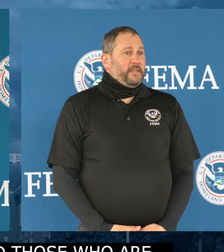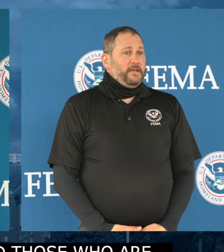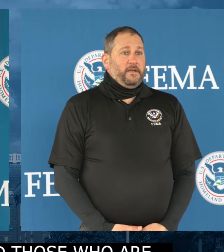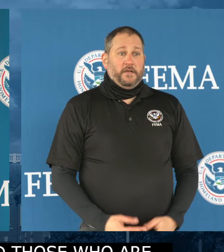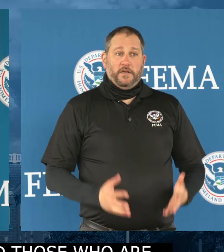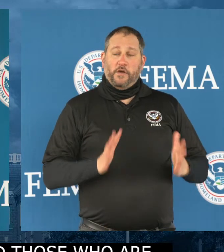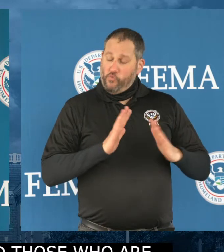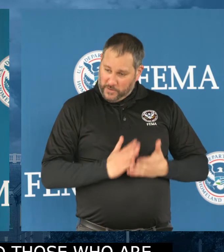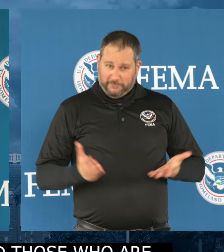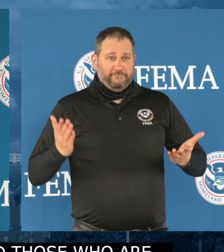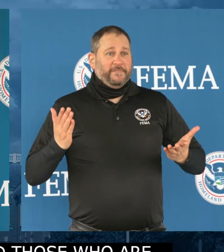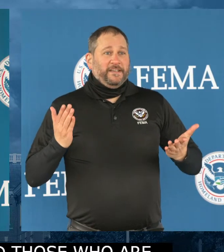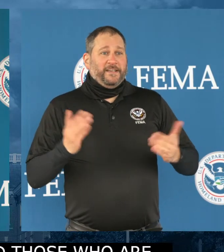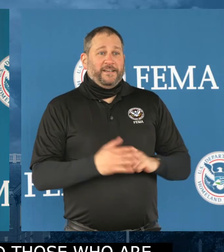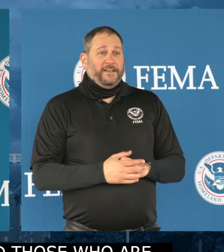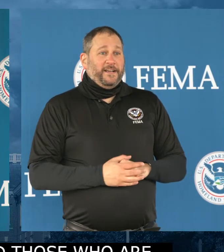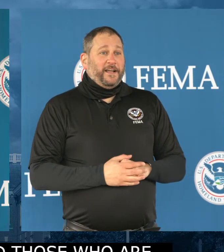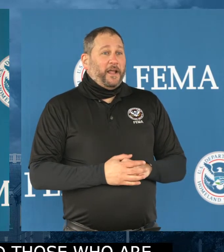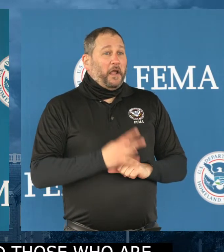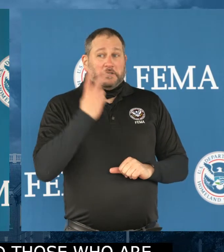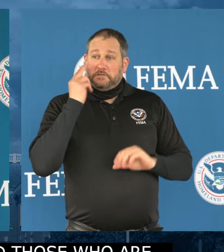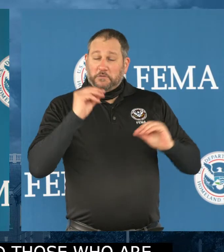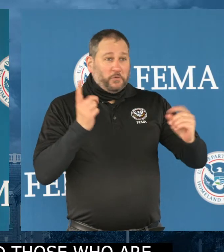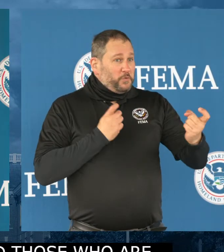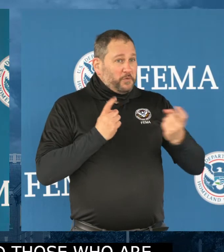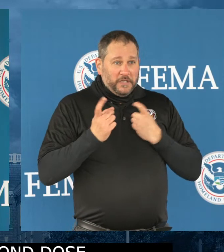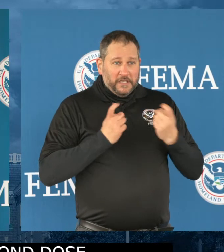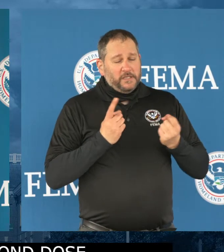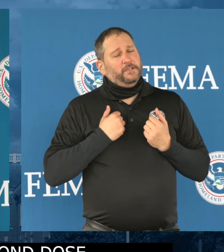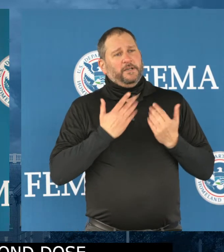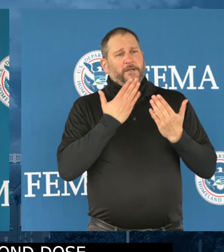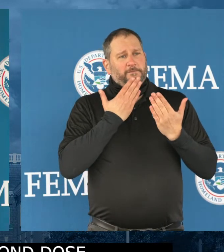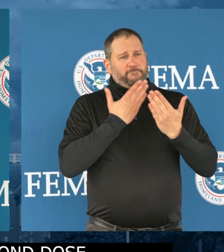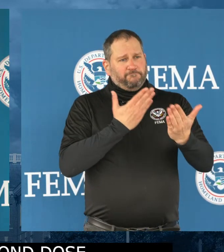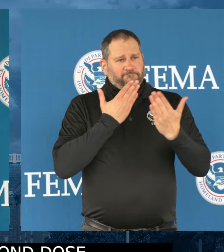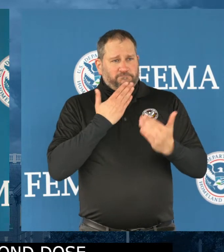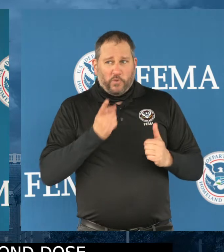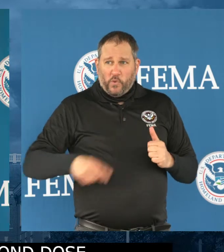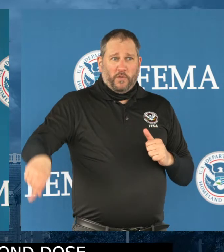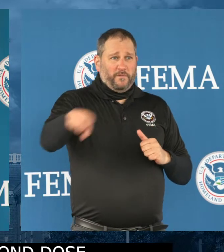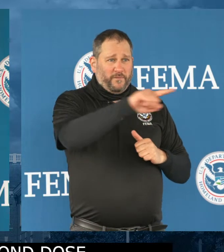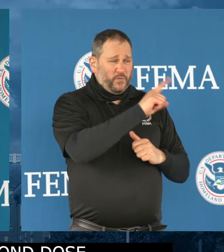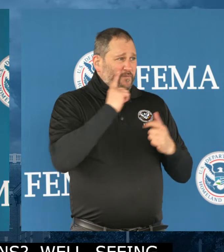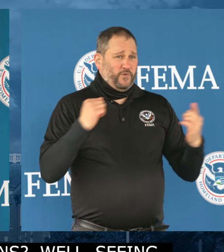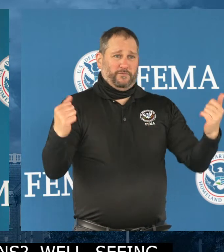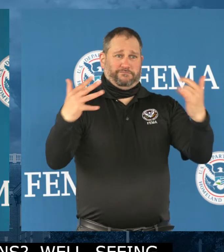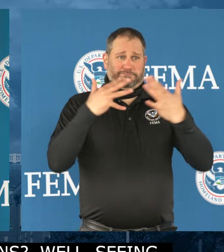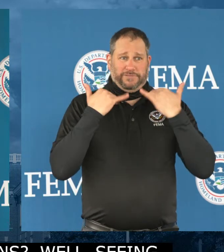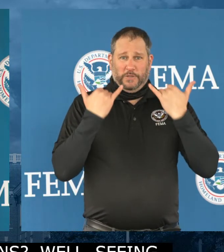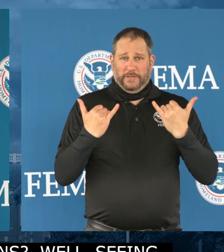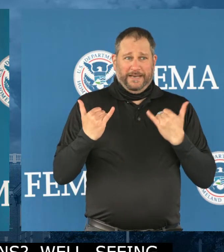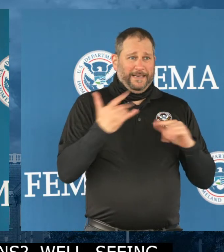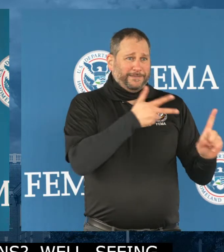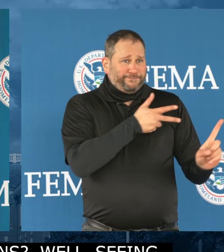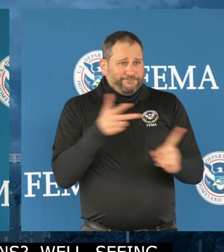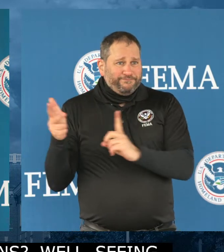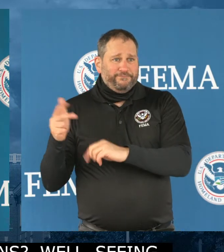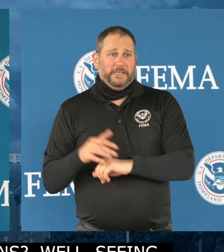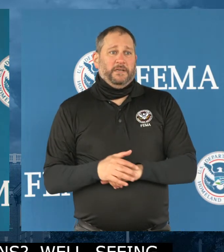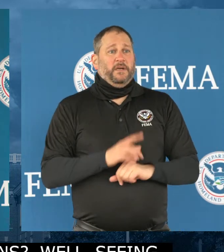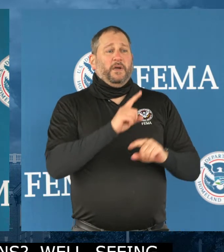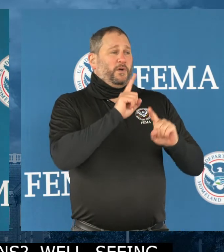Well, seeing none, again, I want to thank all of you for coming. Thank you for your reporting through all this.